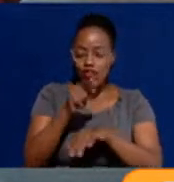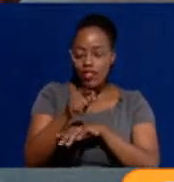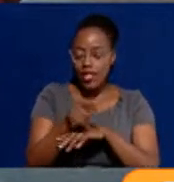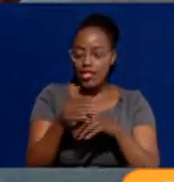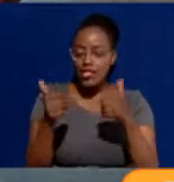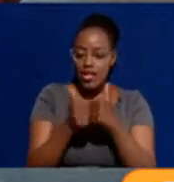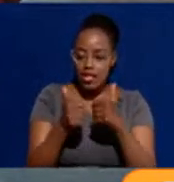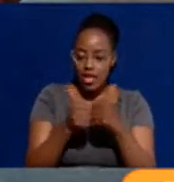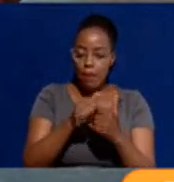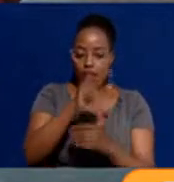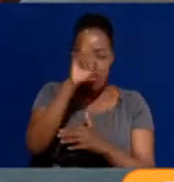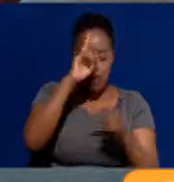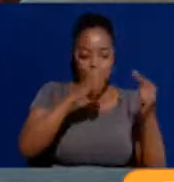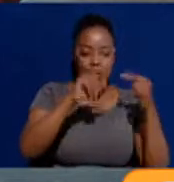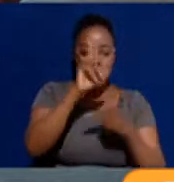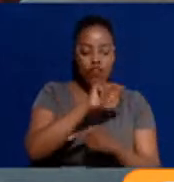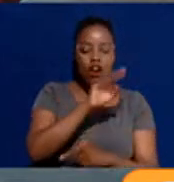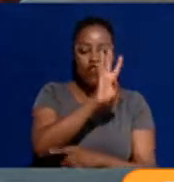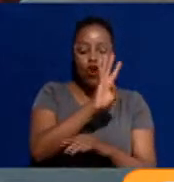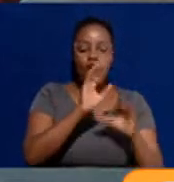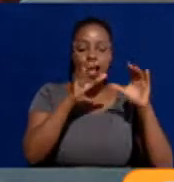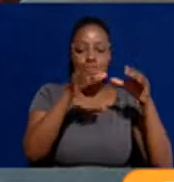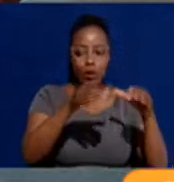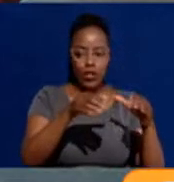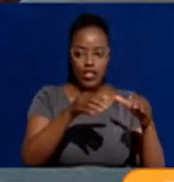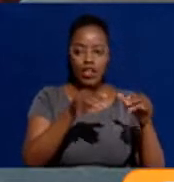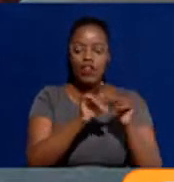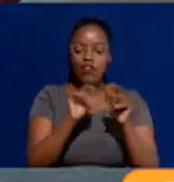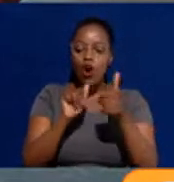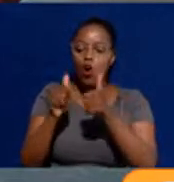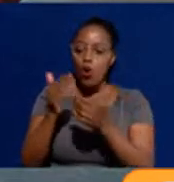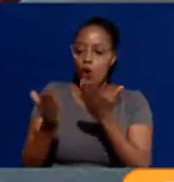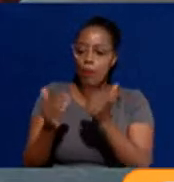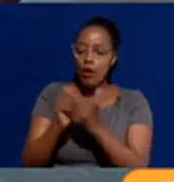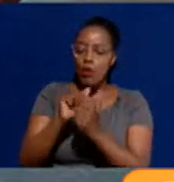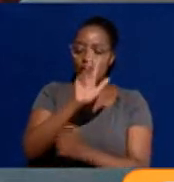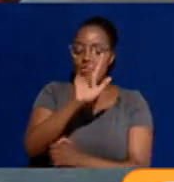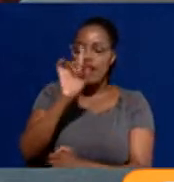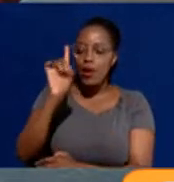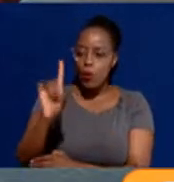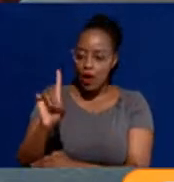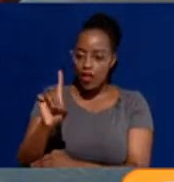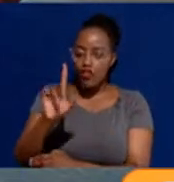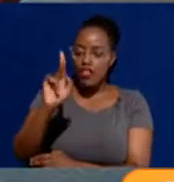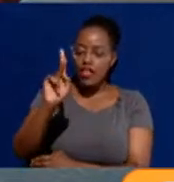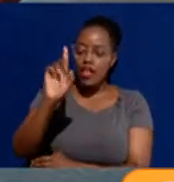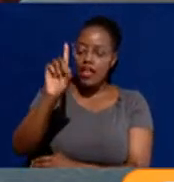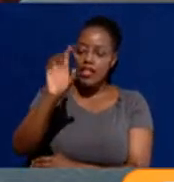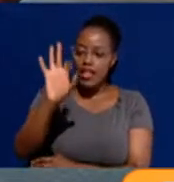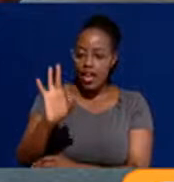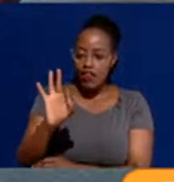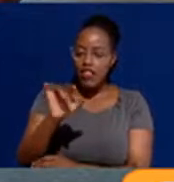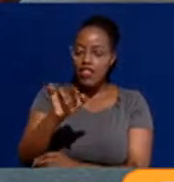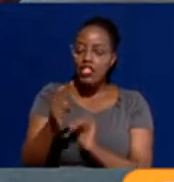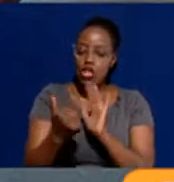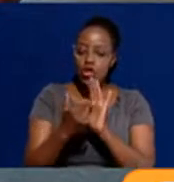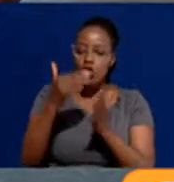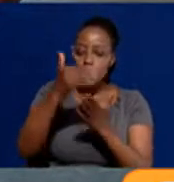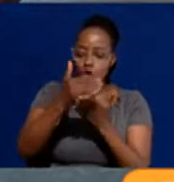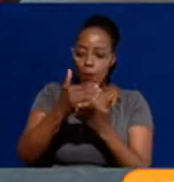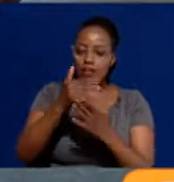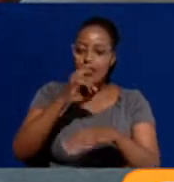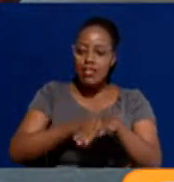league, with police winning four categories as compared to 3-1 by KDF. The showstopper came